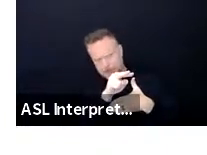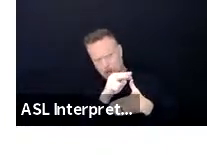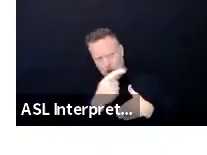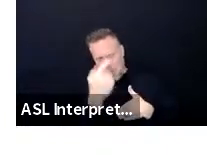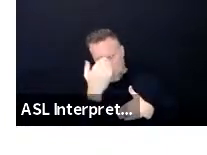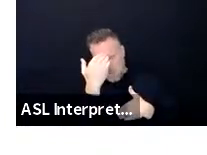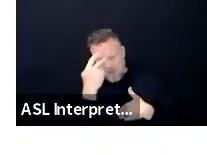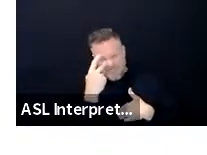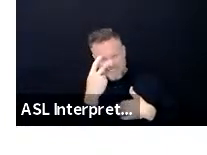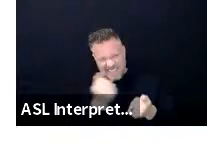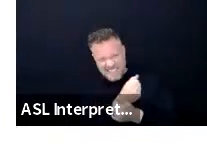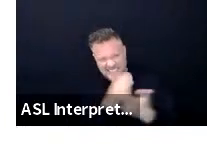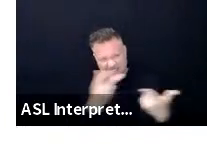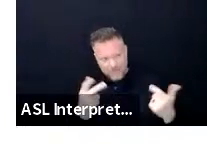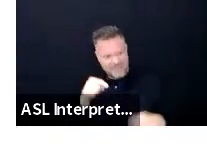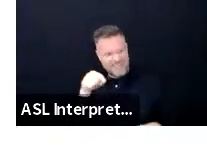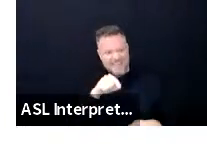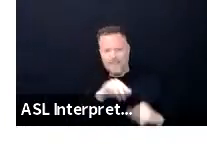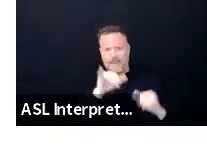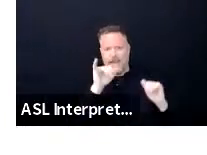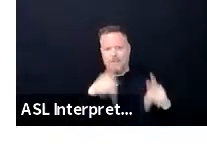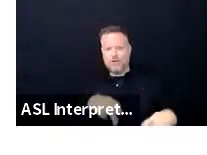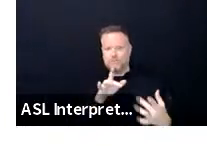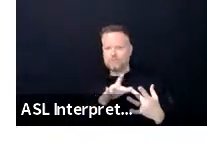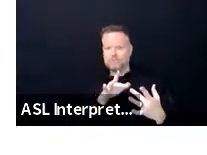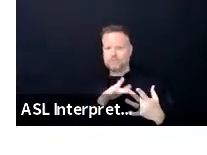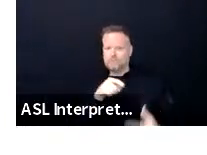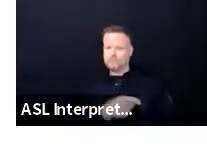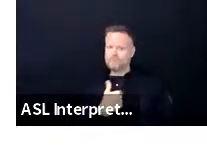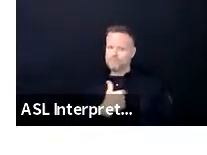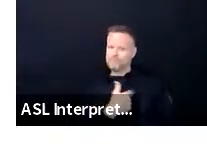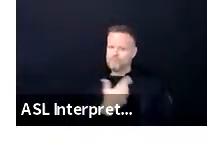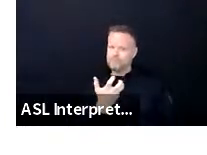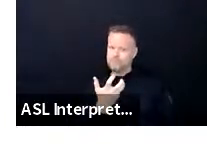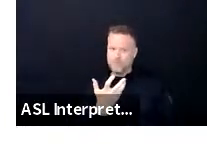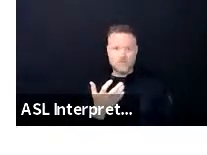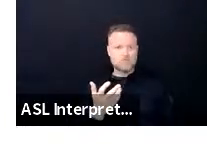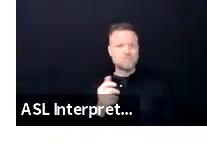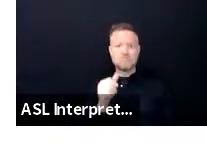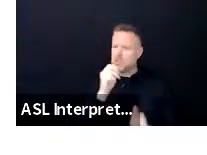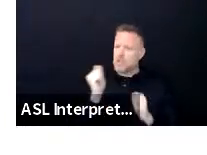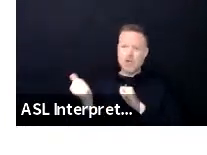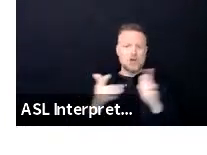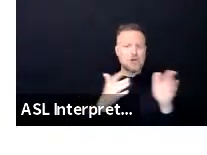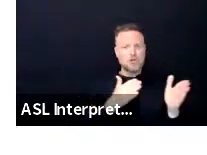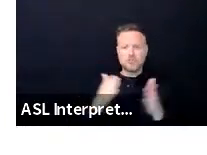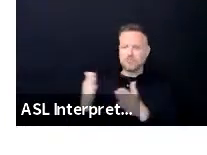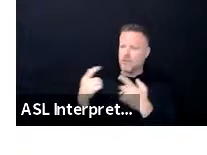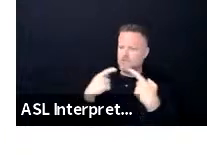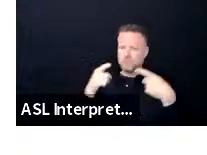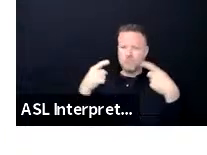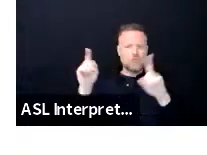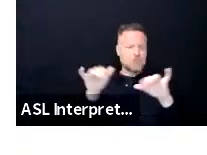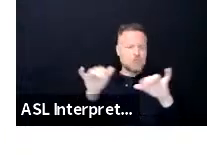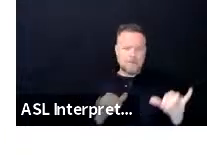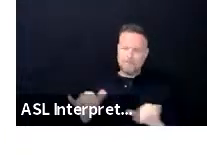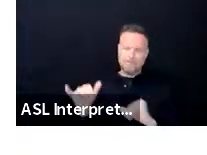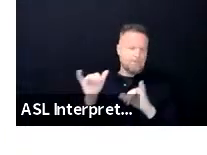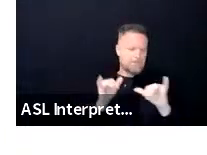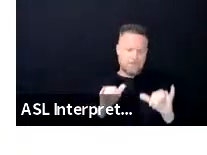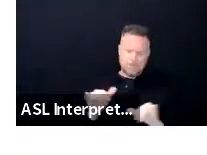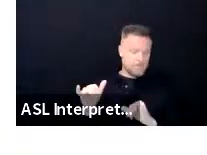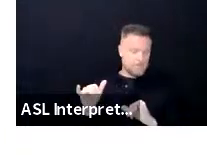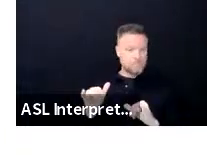with. We looked at every strategy didn't work in every community. We had to make sure that what works